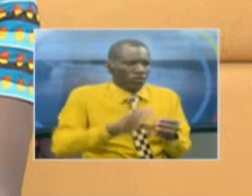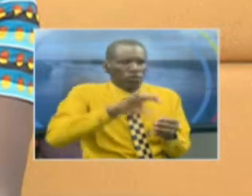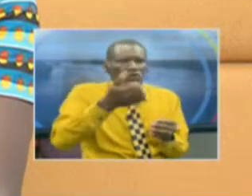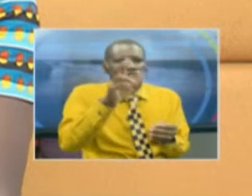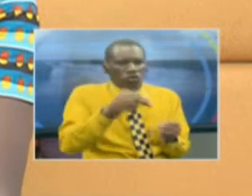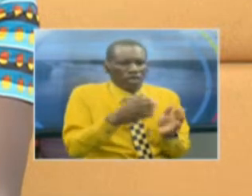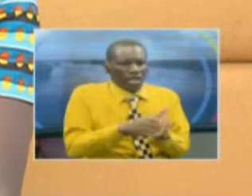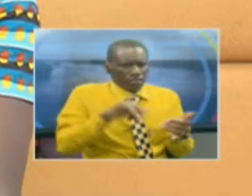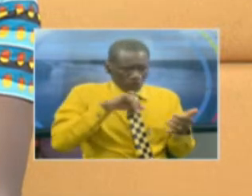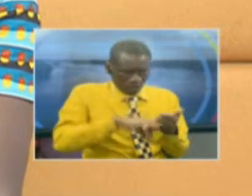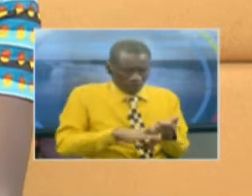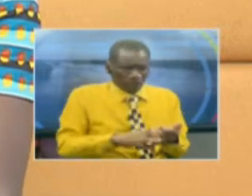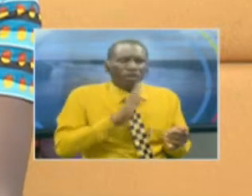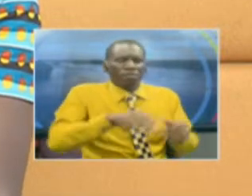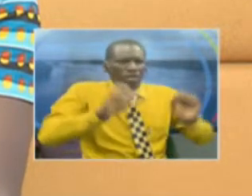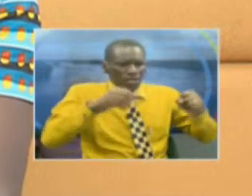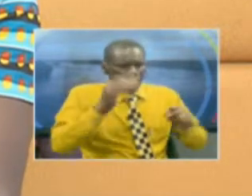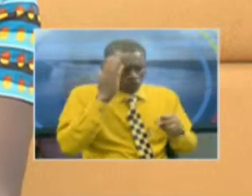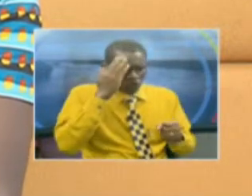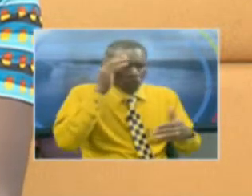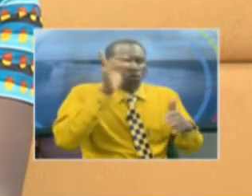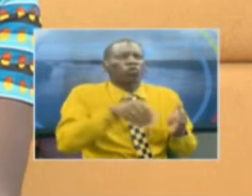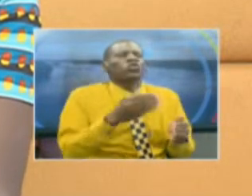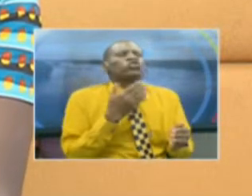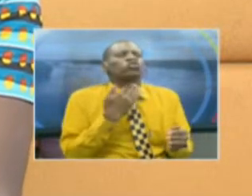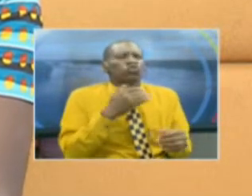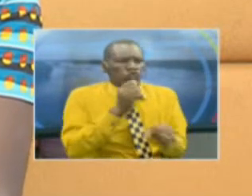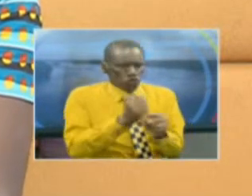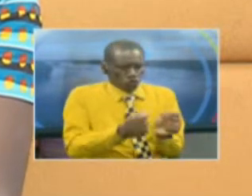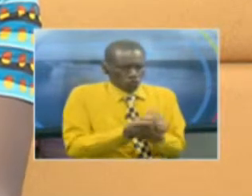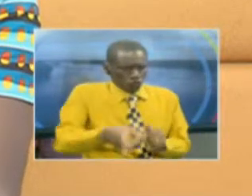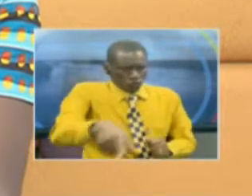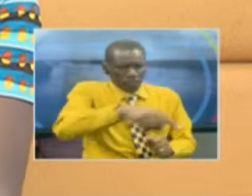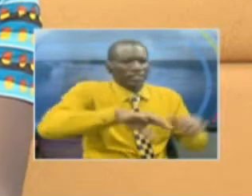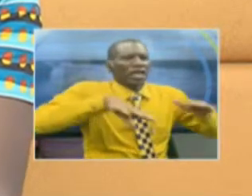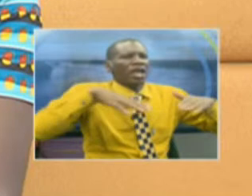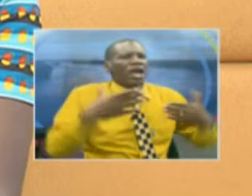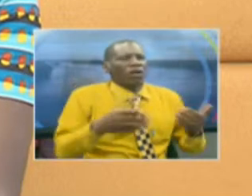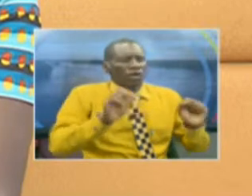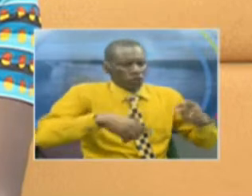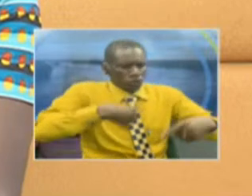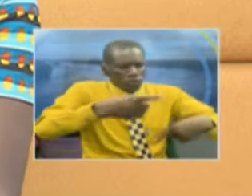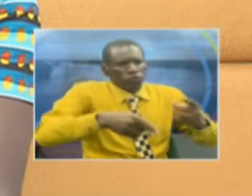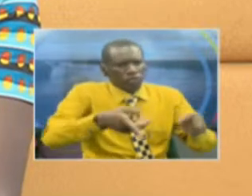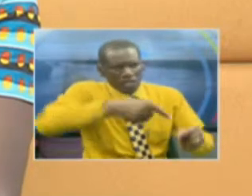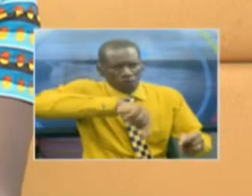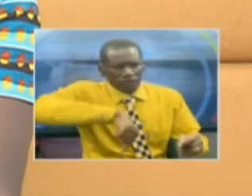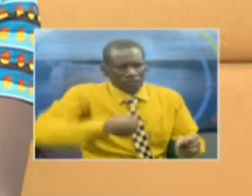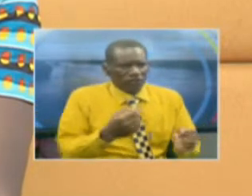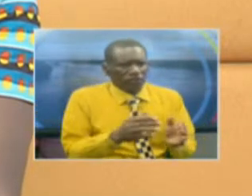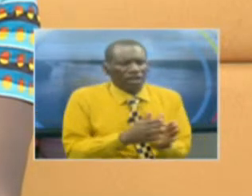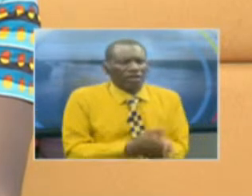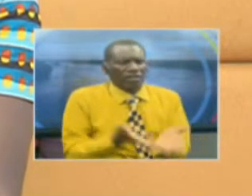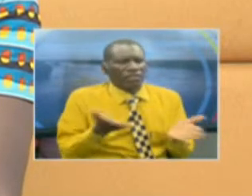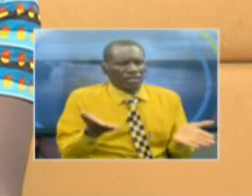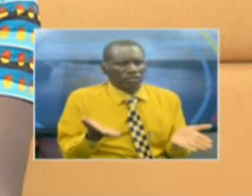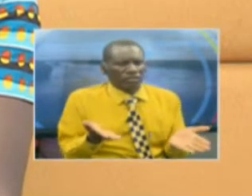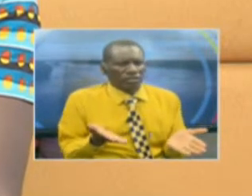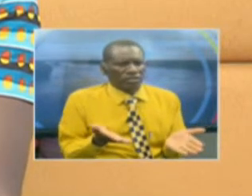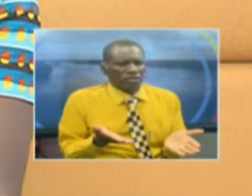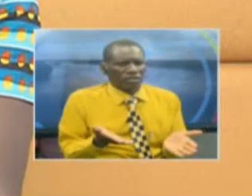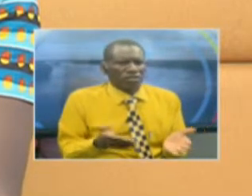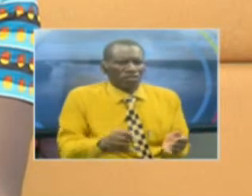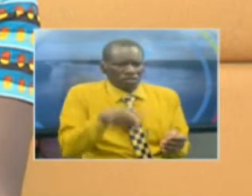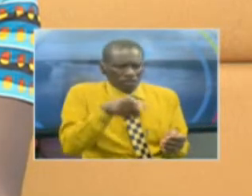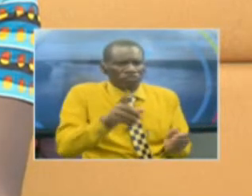able to determine what is it we want to do with us. How do we protect ourselves against the world? If that is